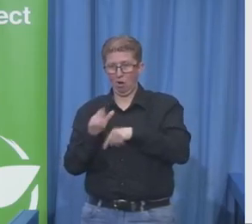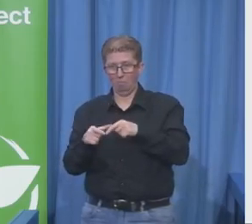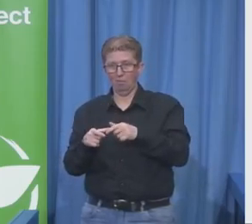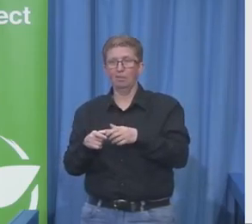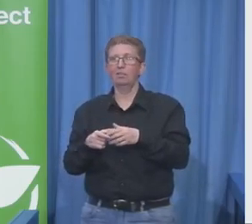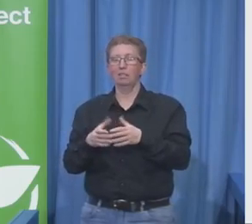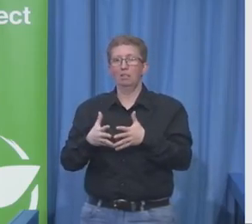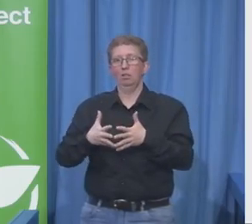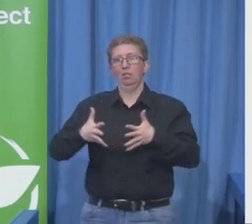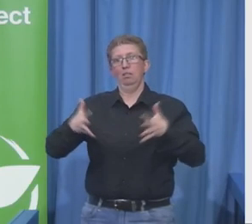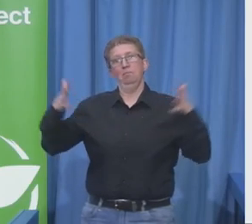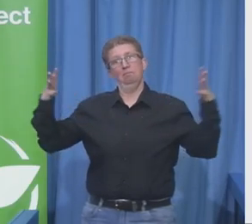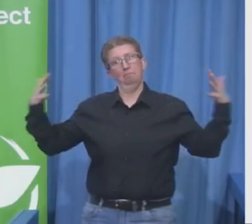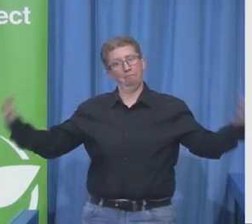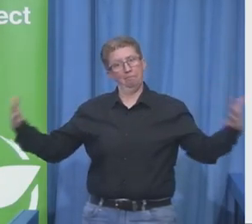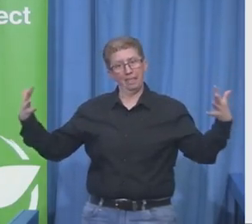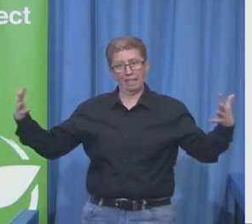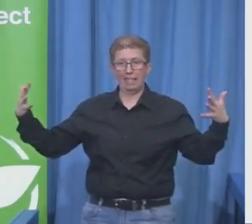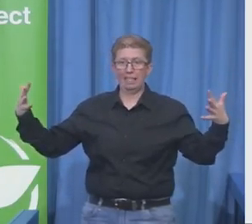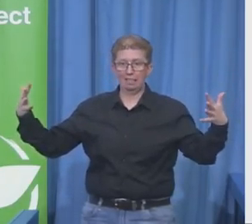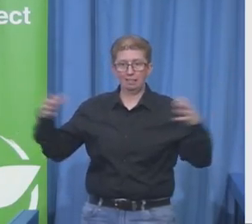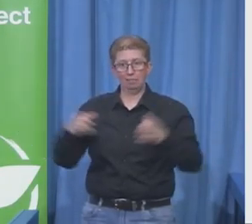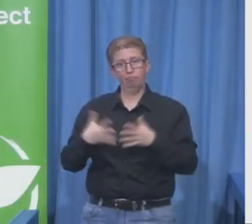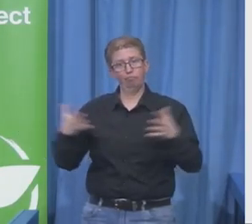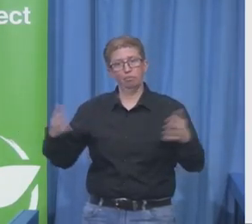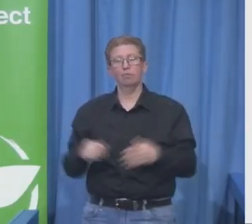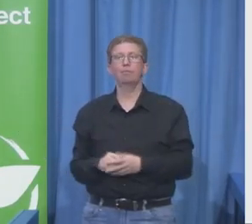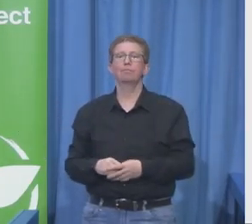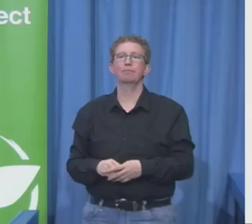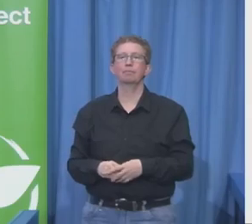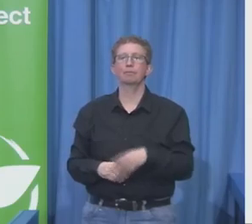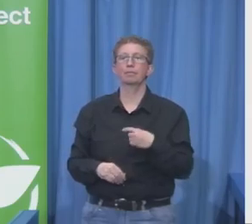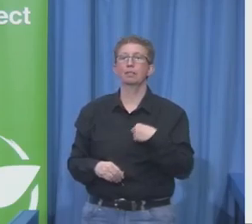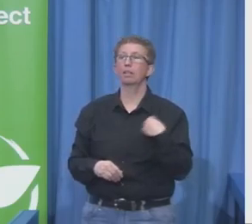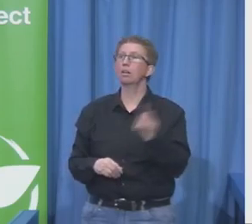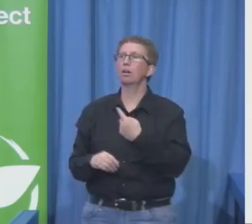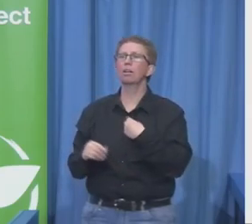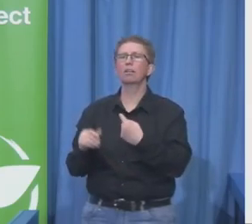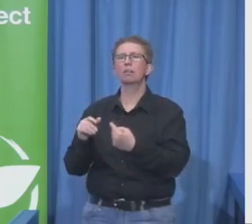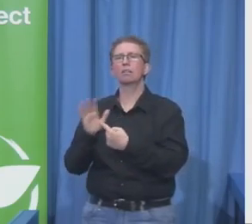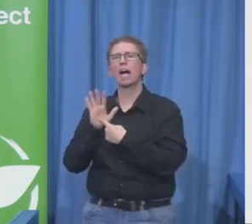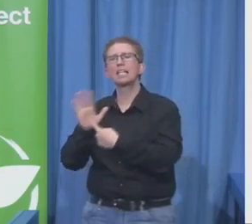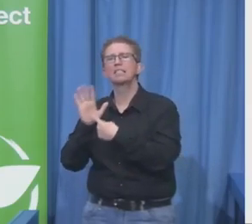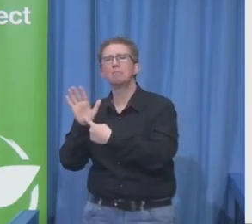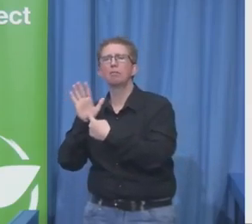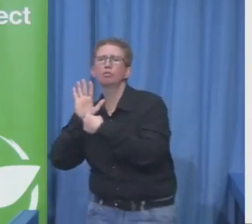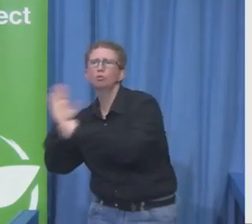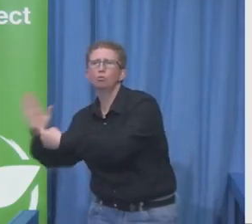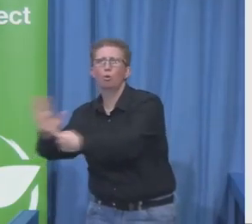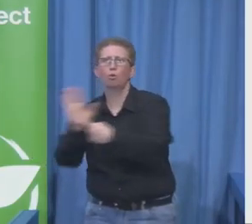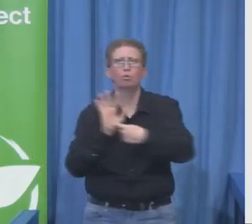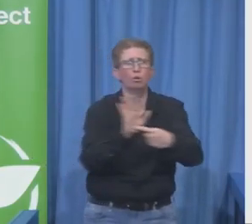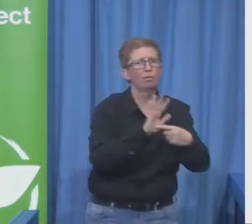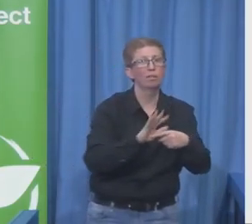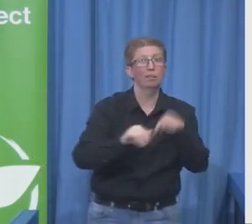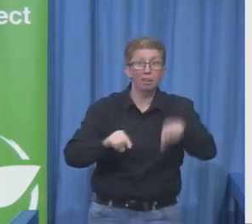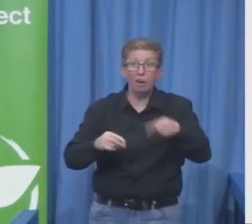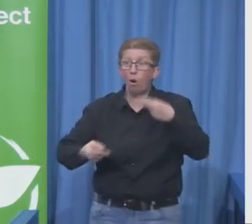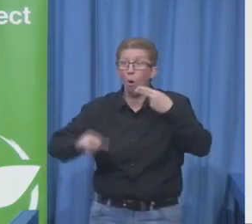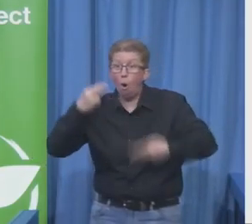we are sharing as best practice not only on this conference like that, but also internally to other IBM countries